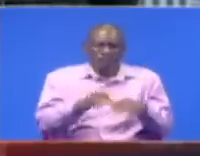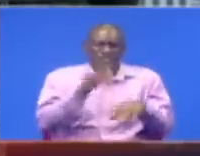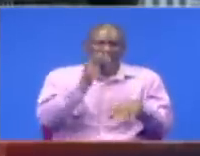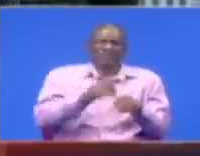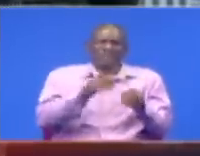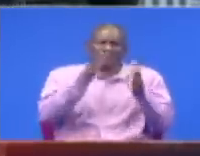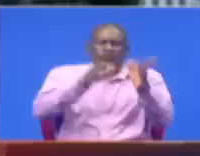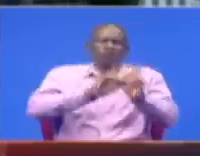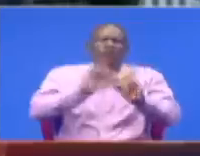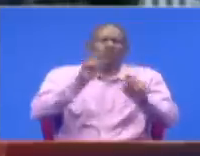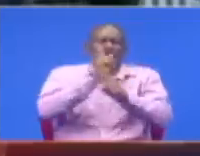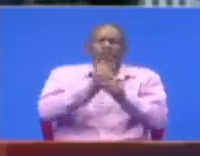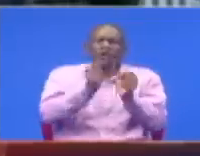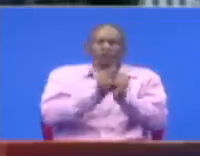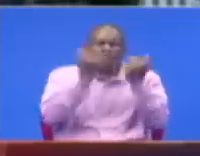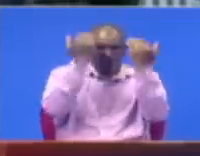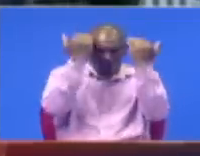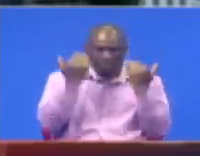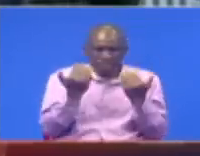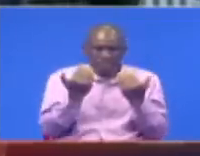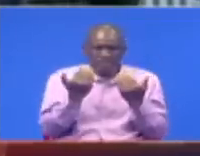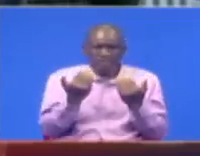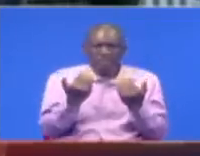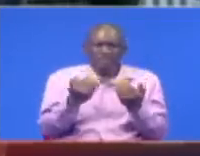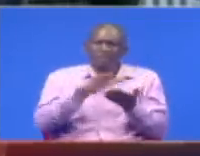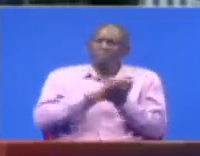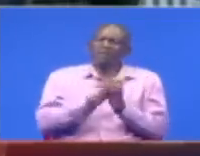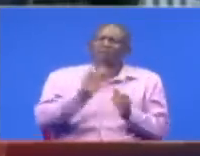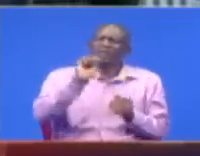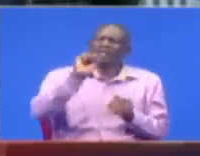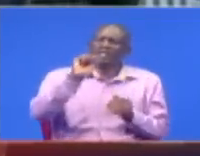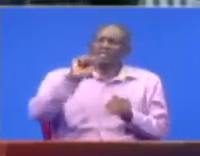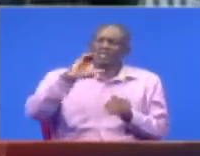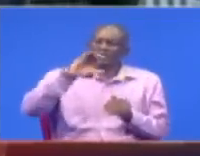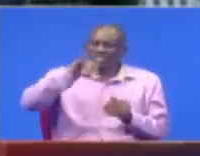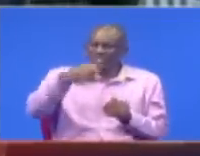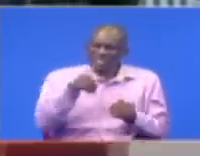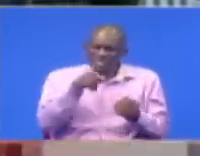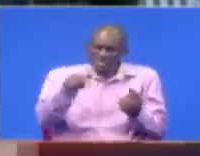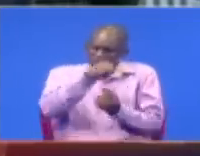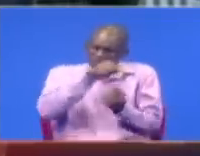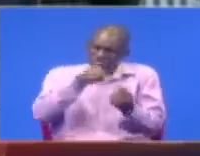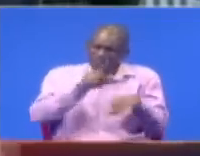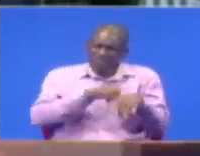outsider, at this particular time